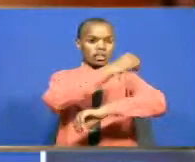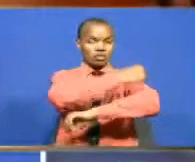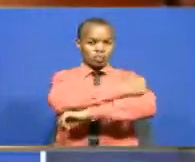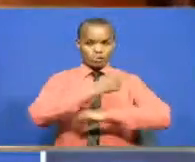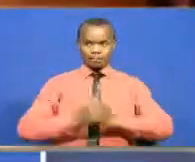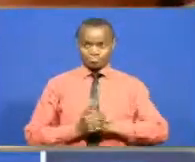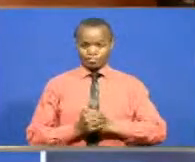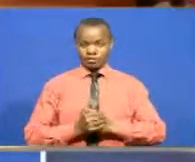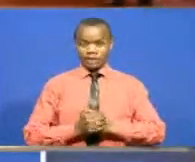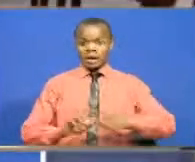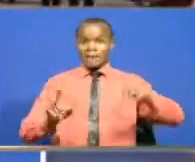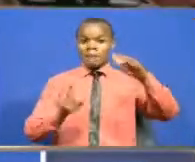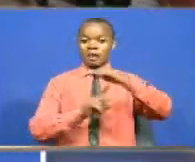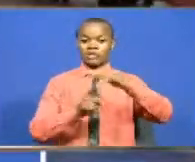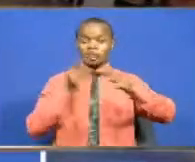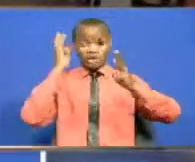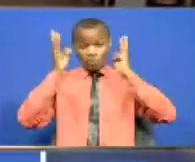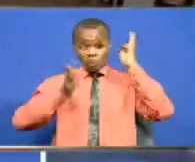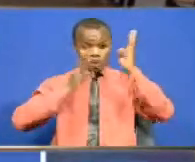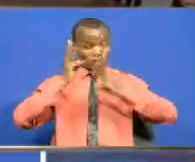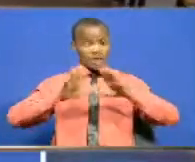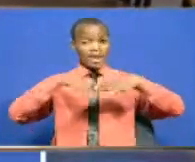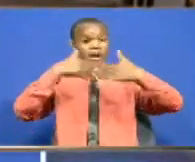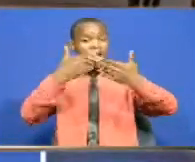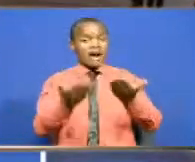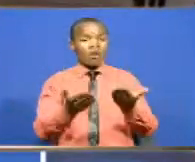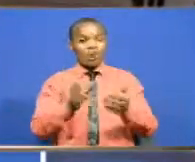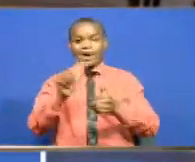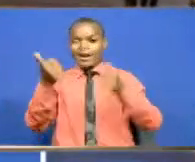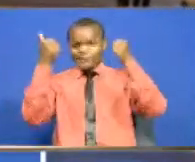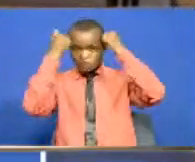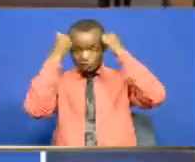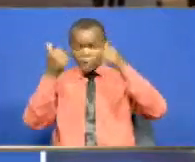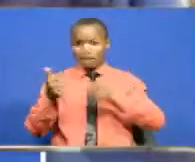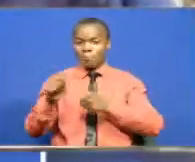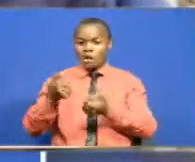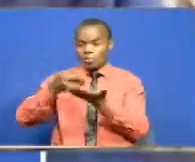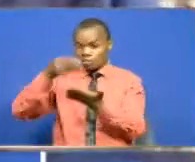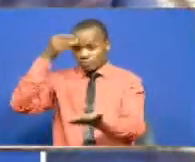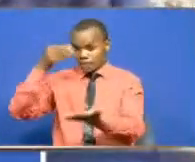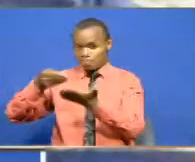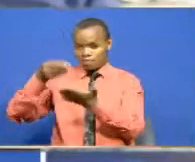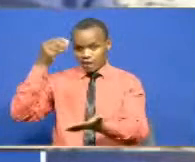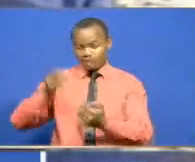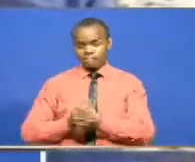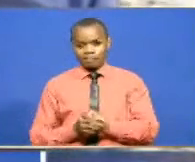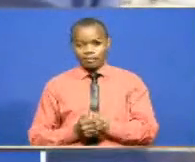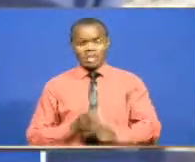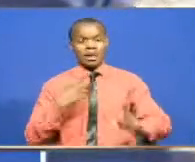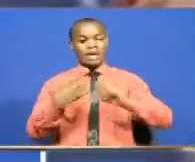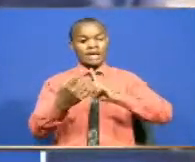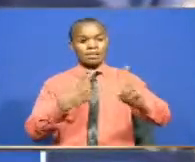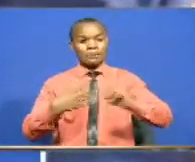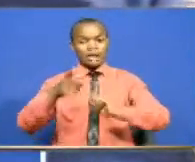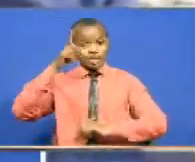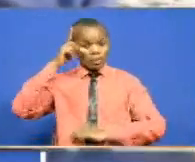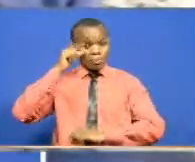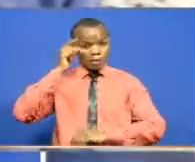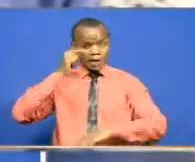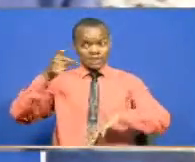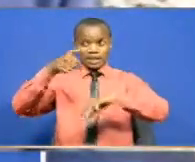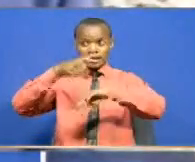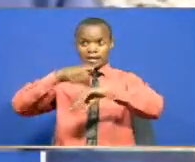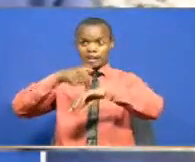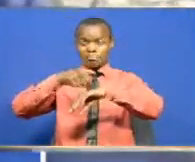midnight oil on how the lost 2020 education calendar will be addressed. Speaking in Mombasa on Monday on the sidelines of the Commission